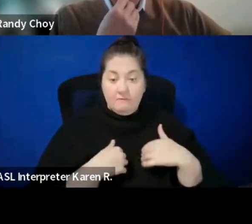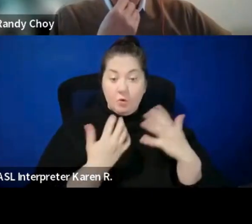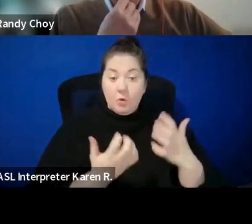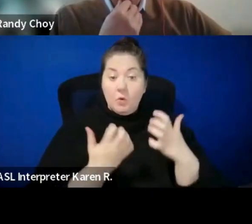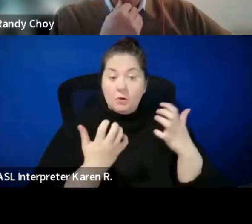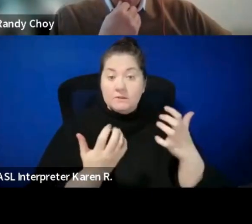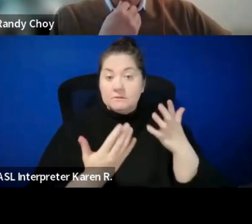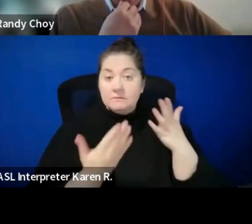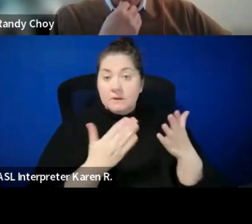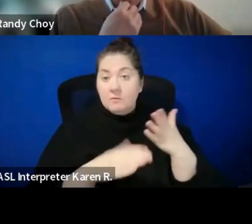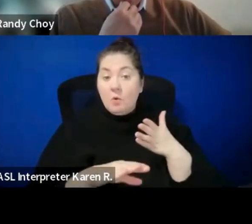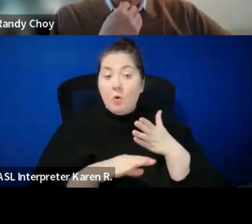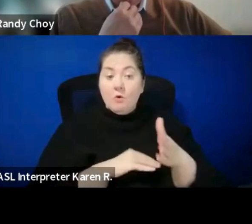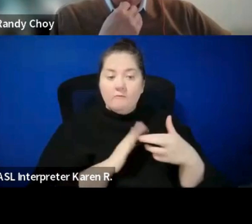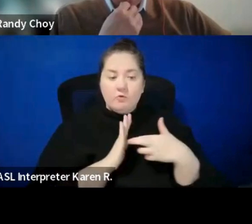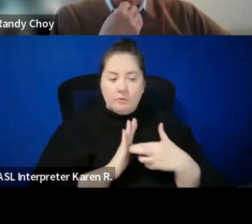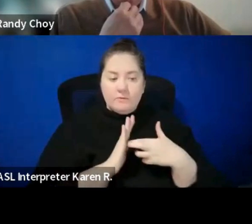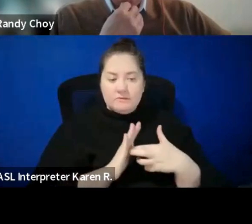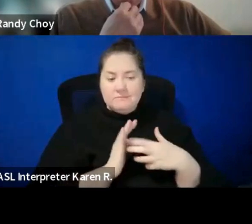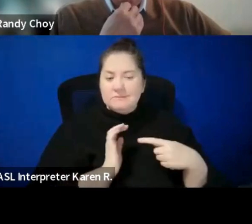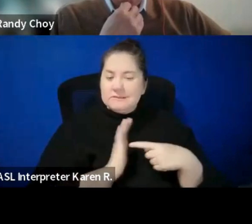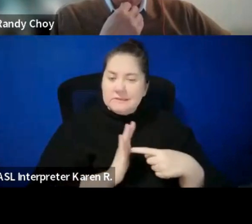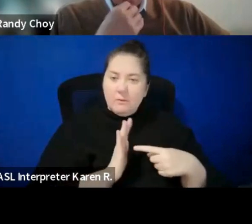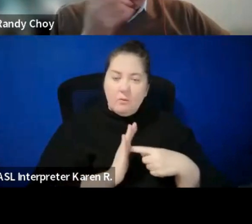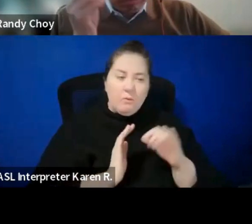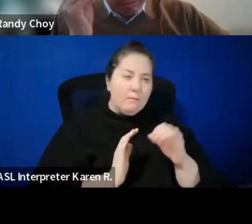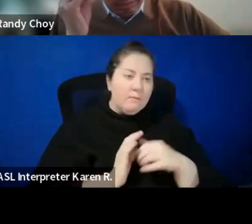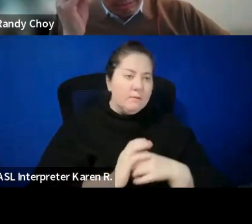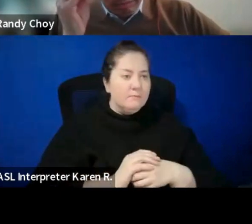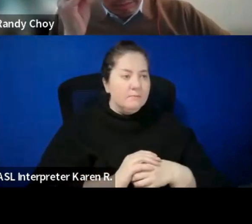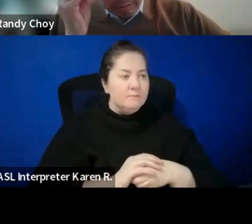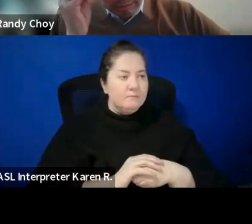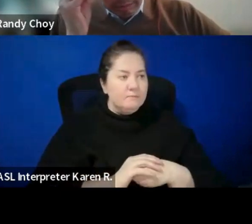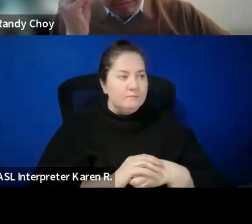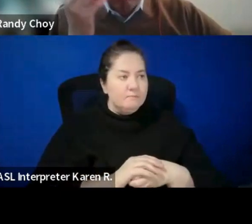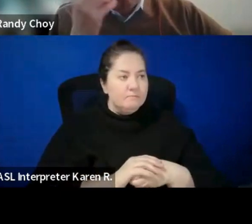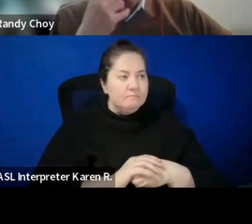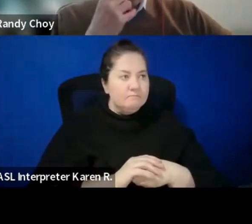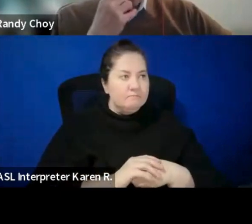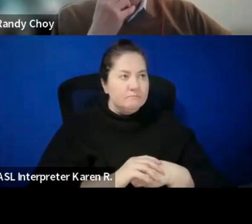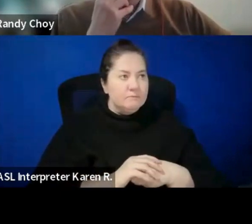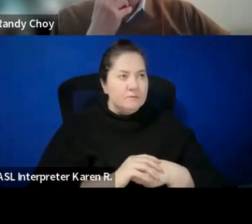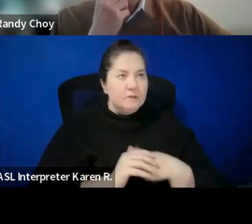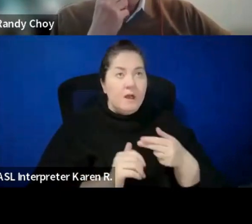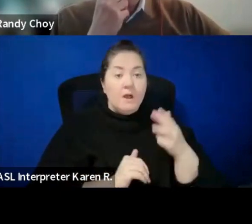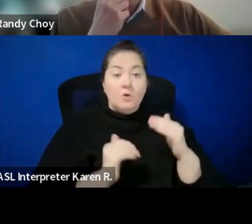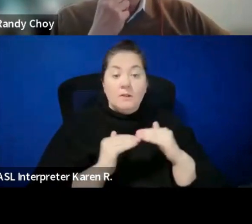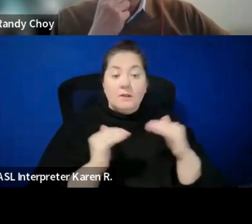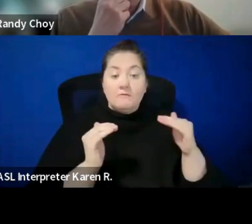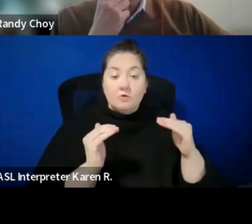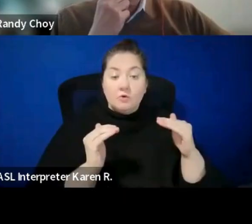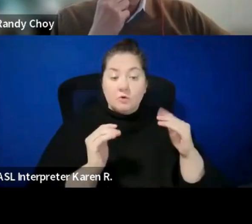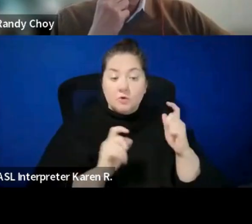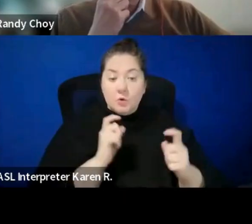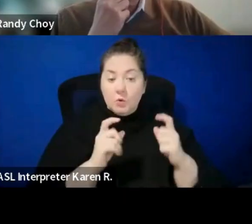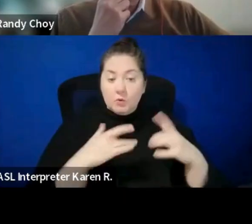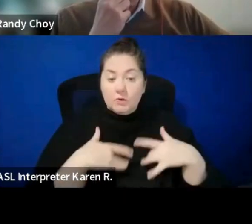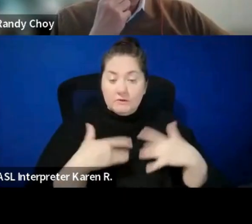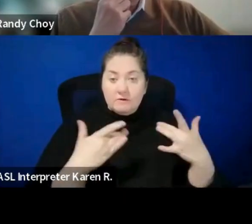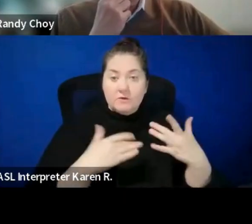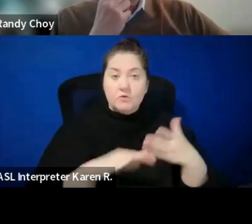that is maybe overrepresented. So an example of that might be your higher level donor events. You